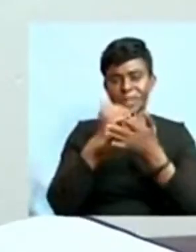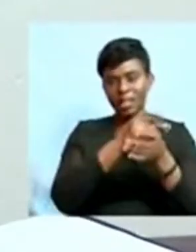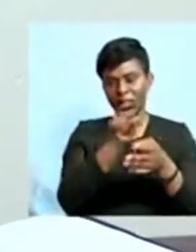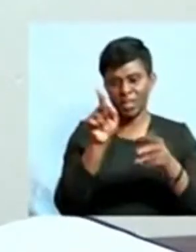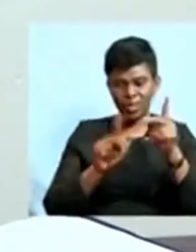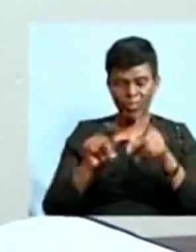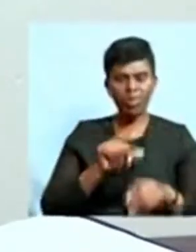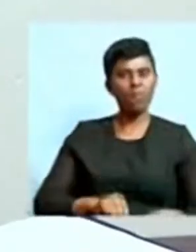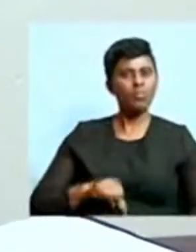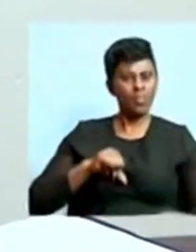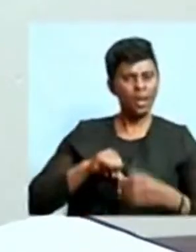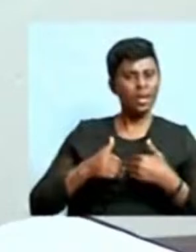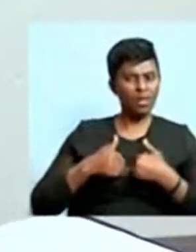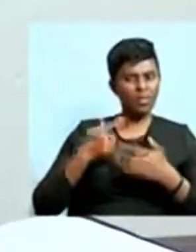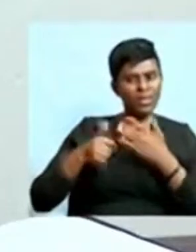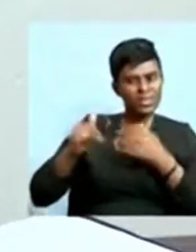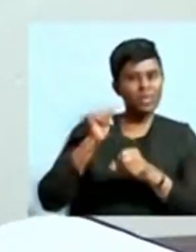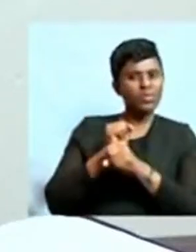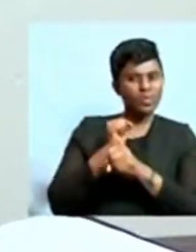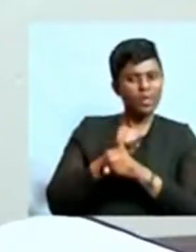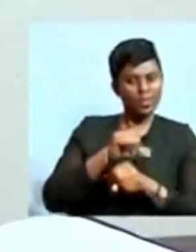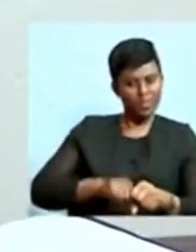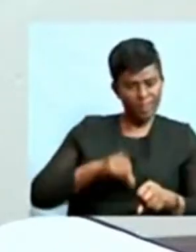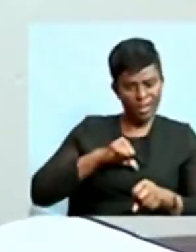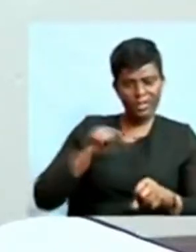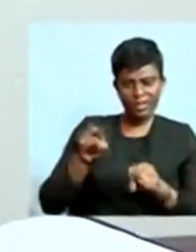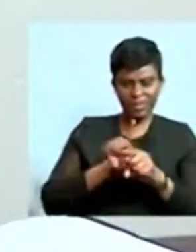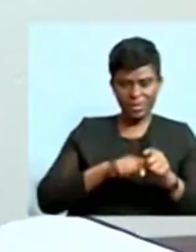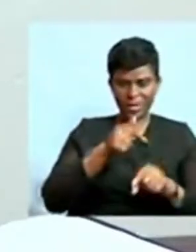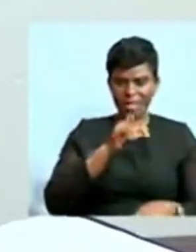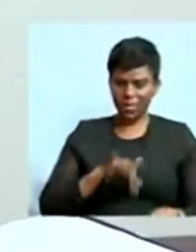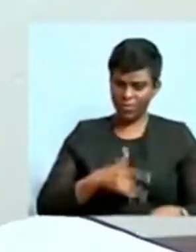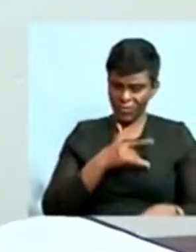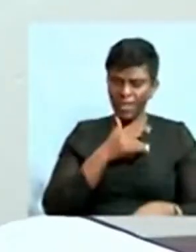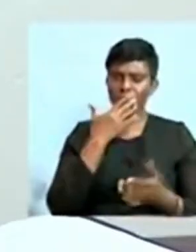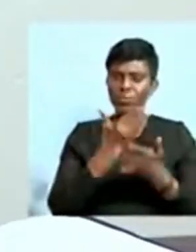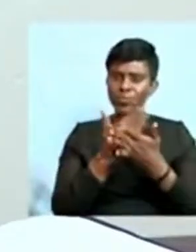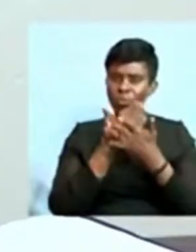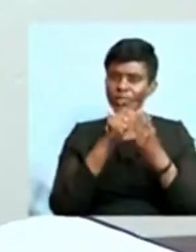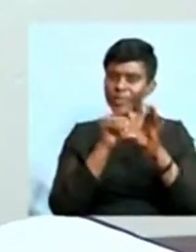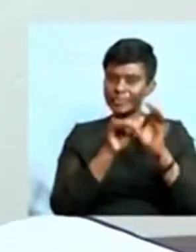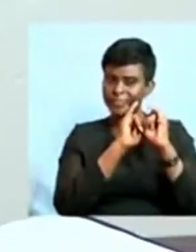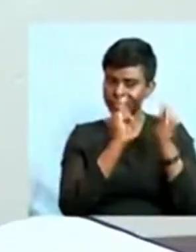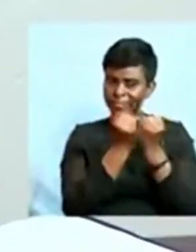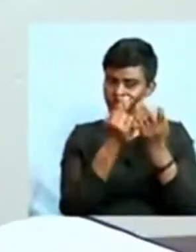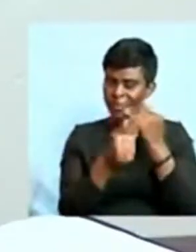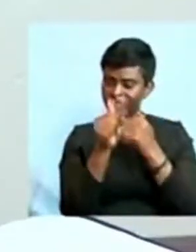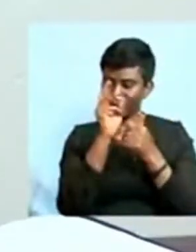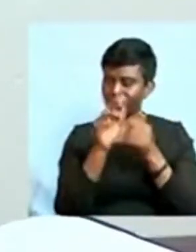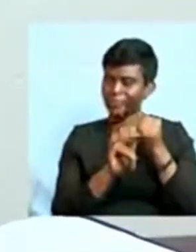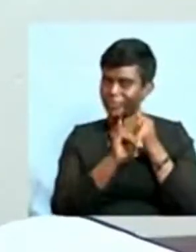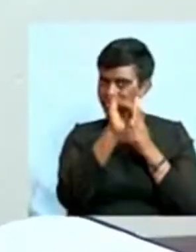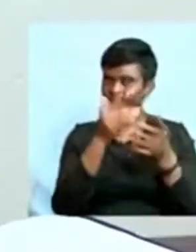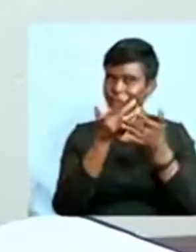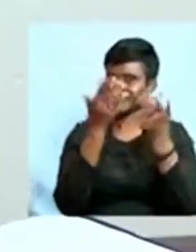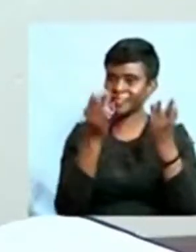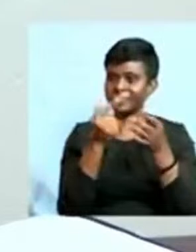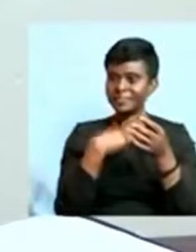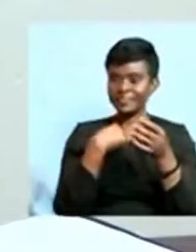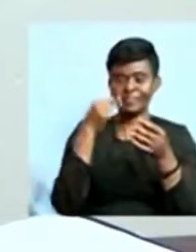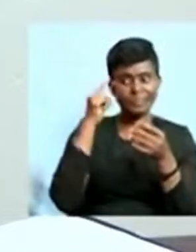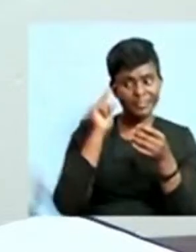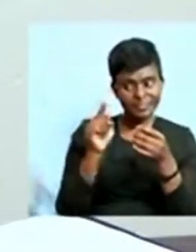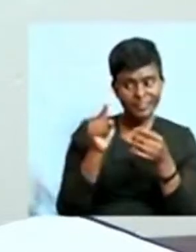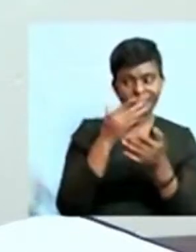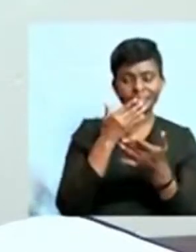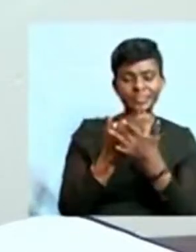be proud of what they are doing. Let them feel they are in an institution that is going somewhere. And I think those